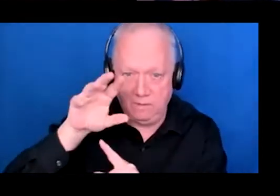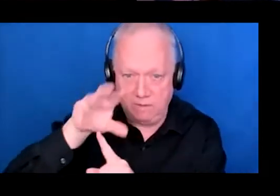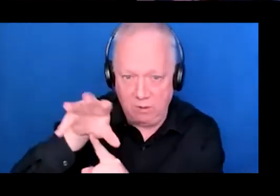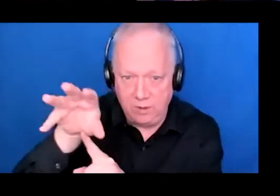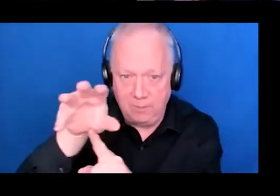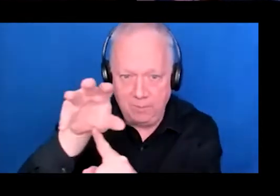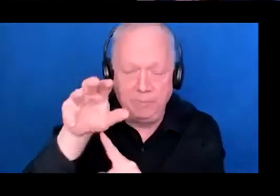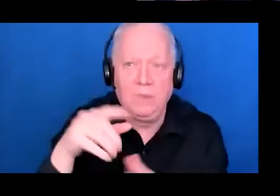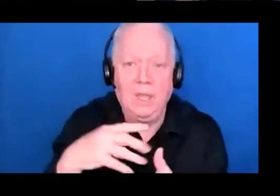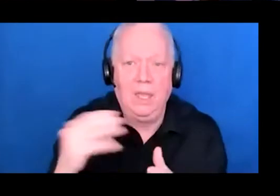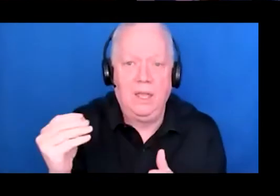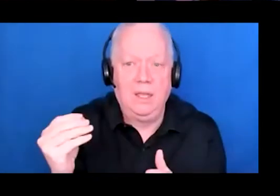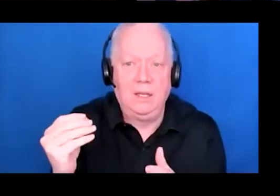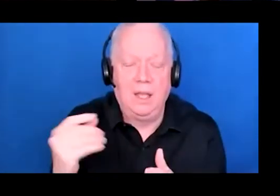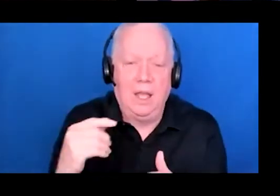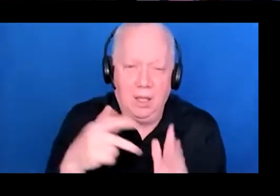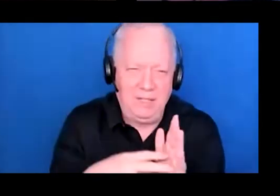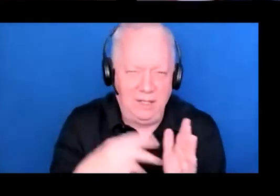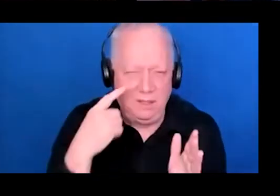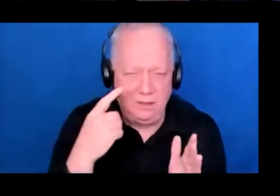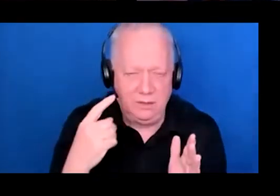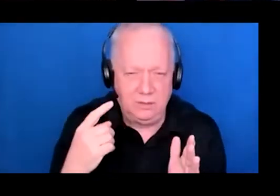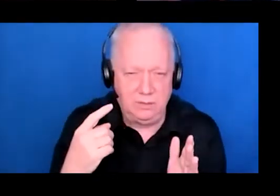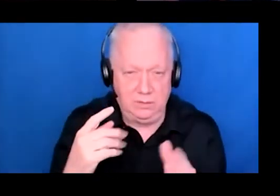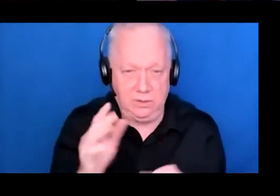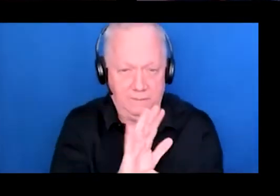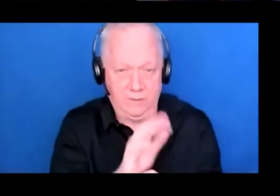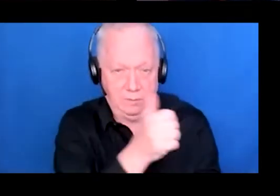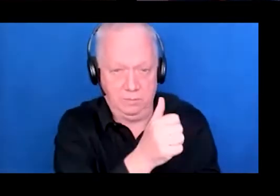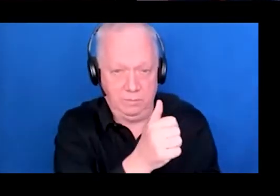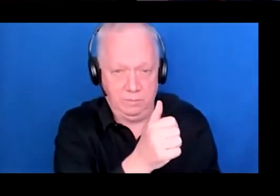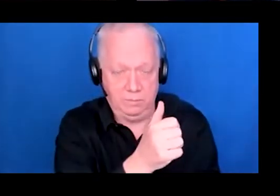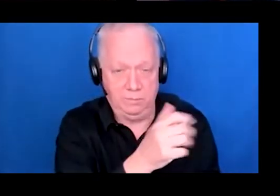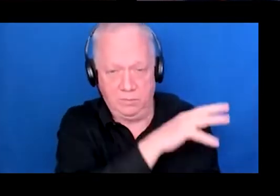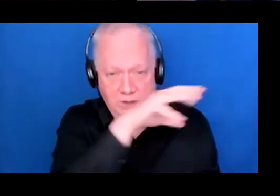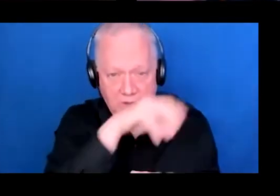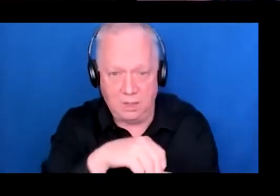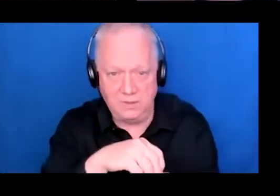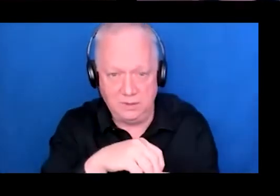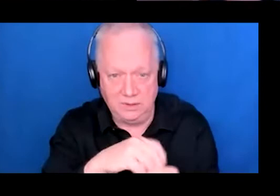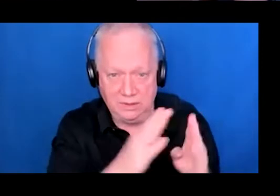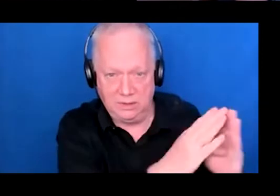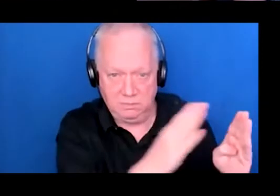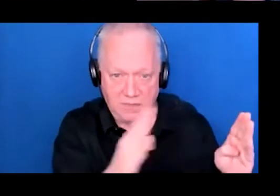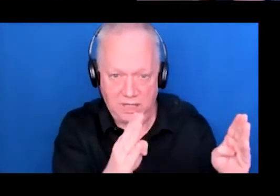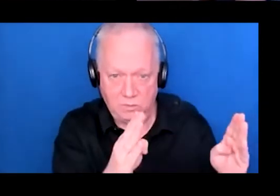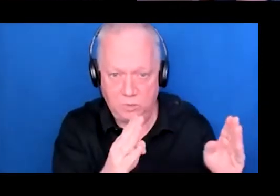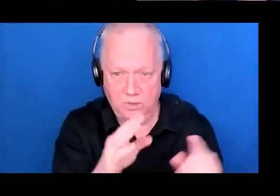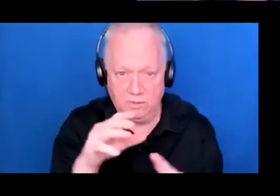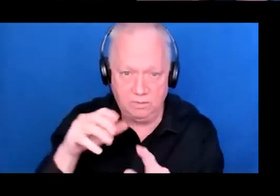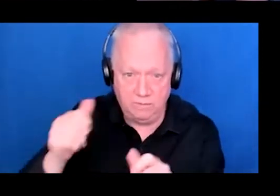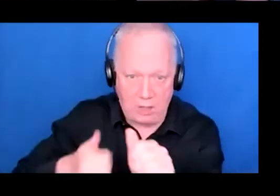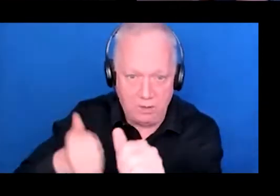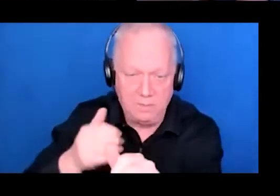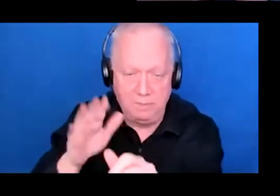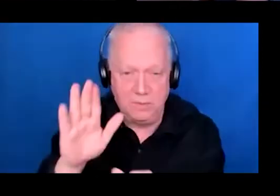And I think in the film, it comes kind of in the span of when we were following him that